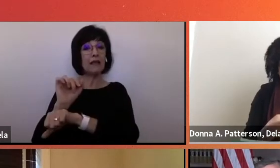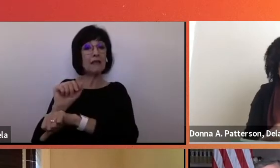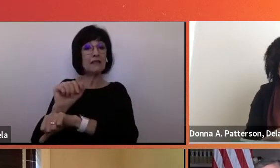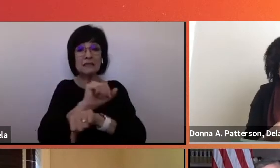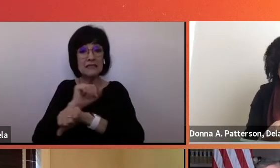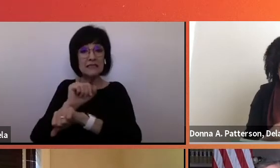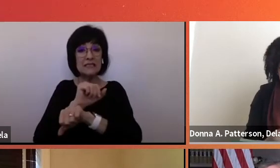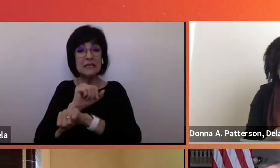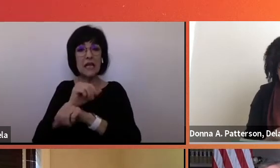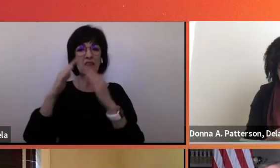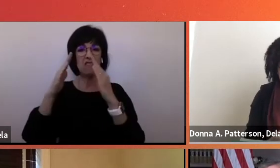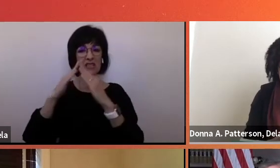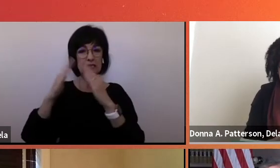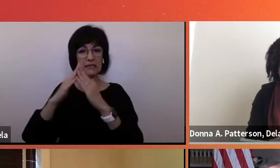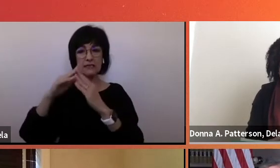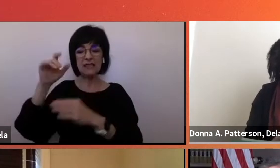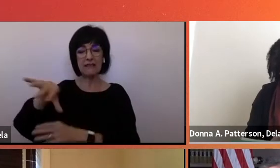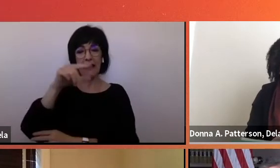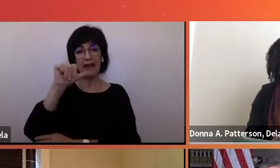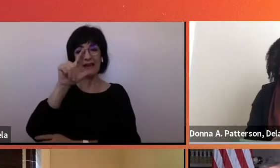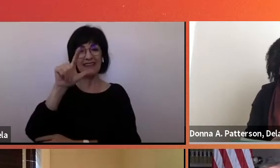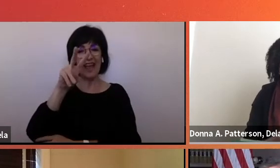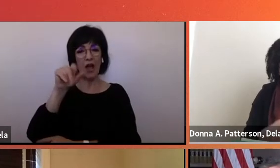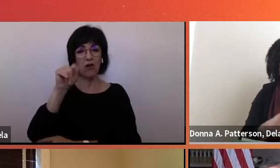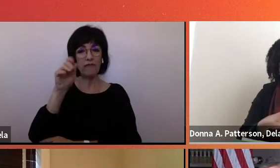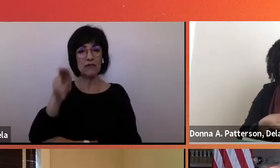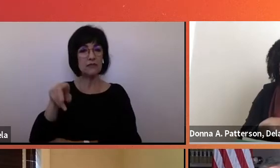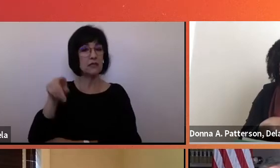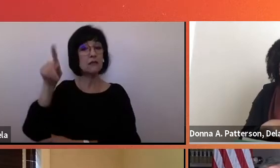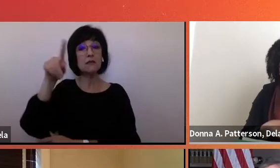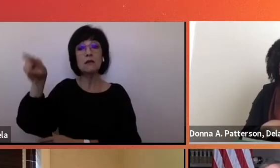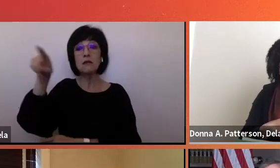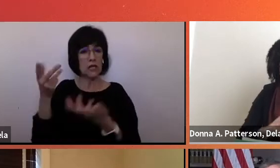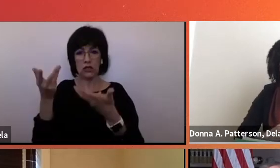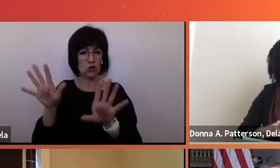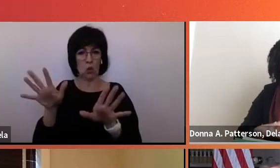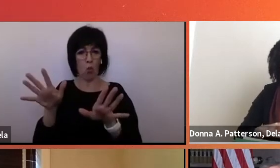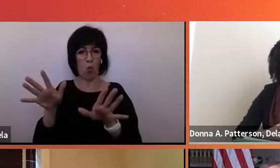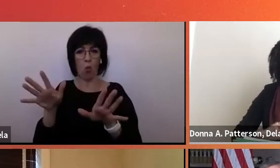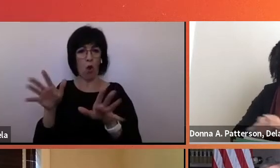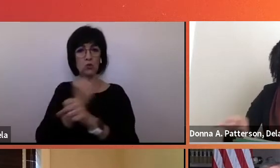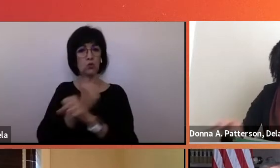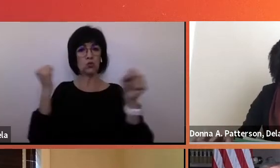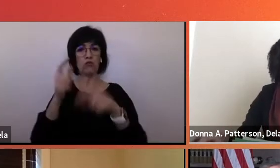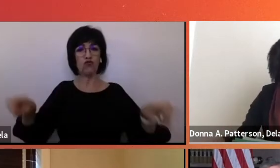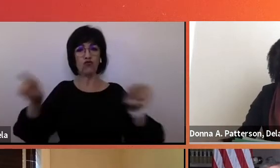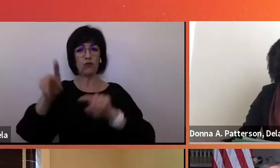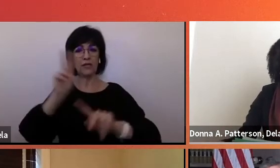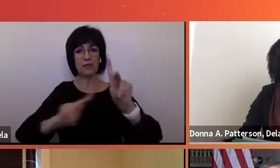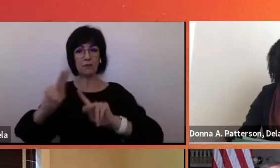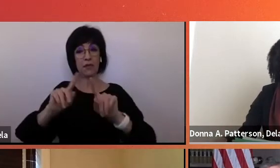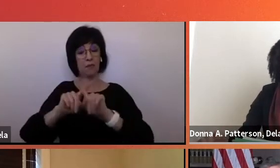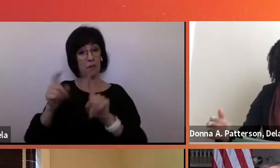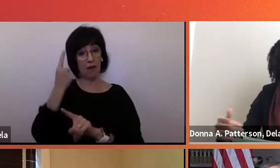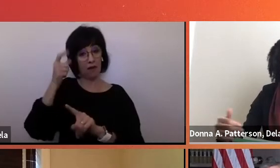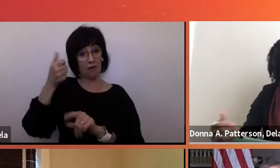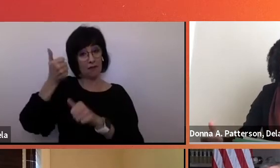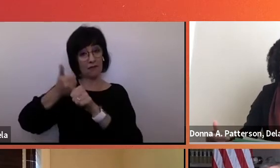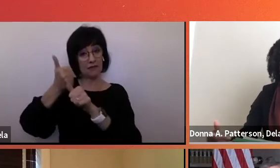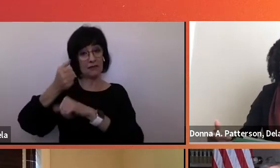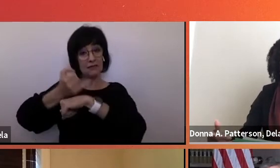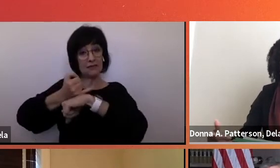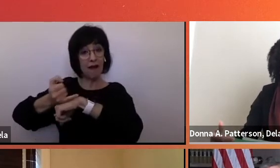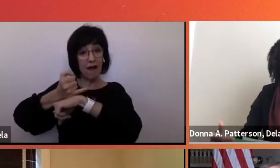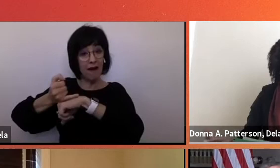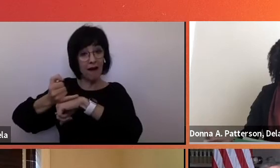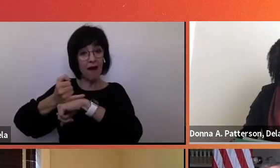on the island of Galveston didn't want to end slavery. But at the same time, because Galveston was situated as an island, it's more difficult